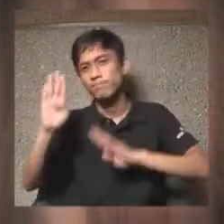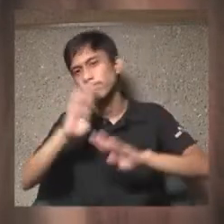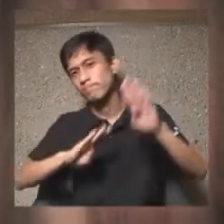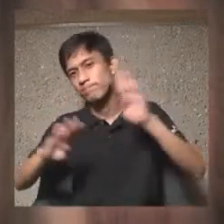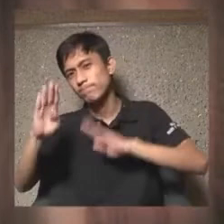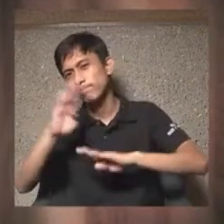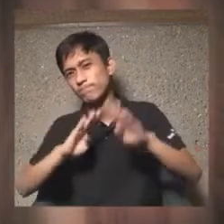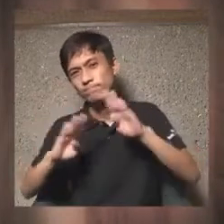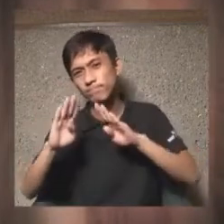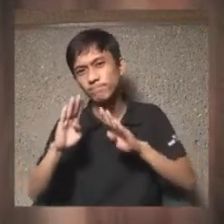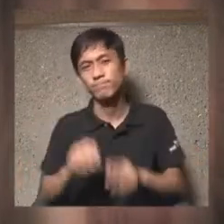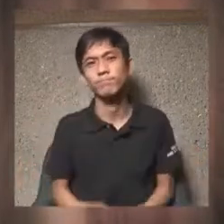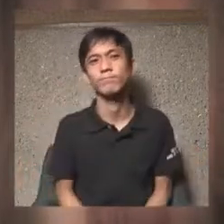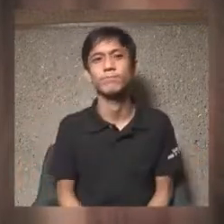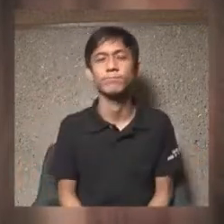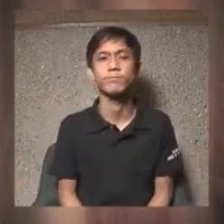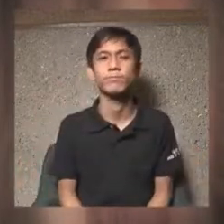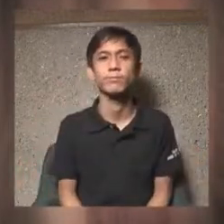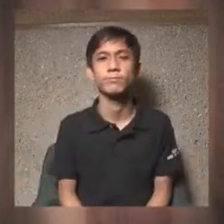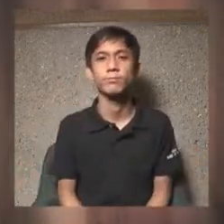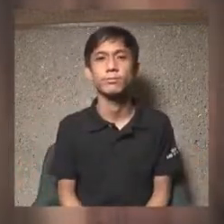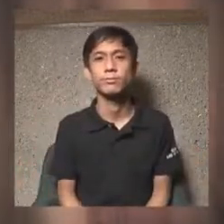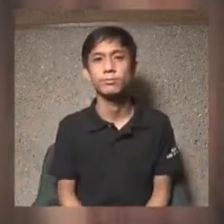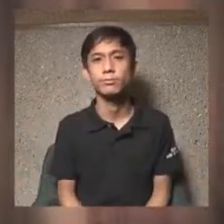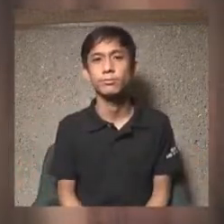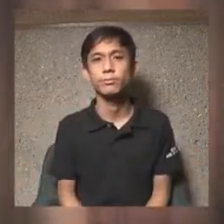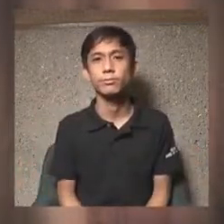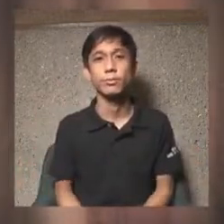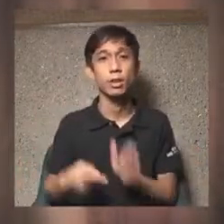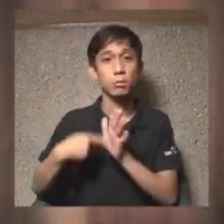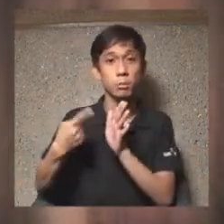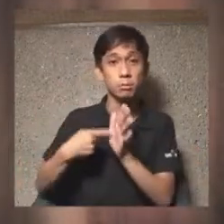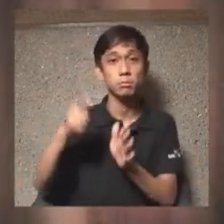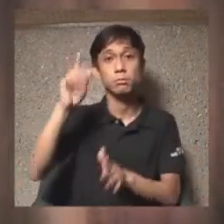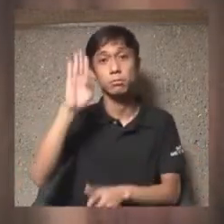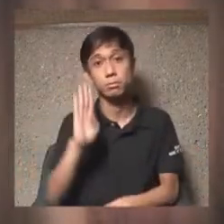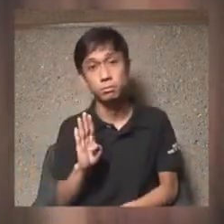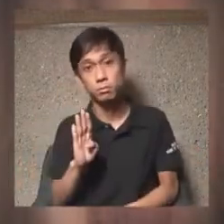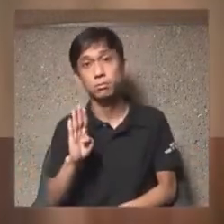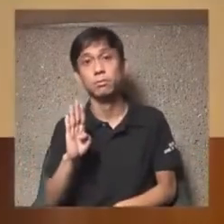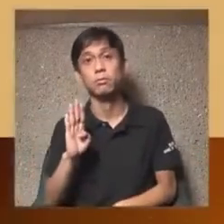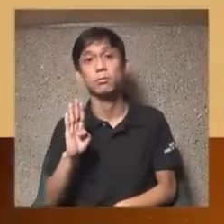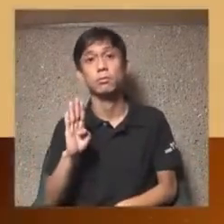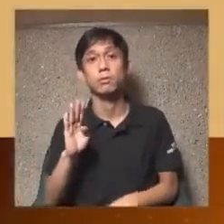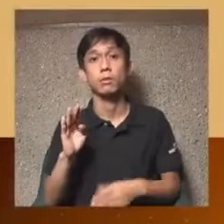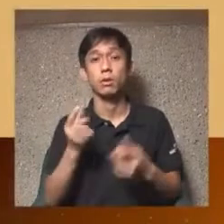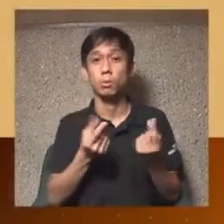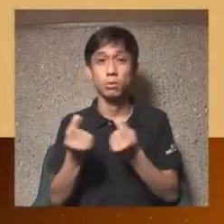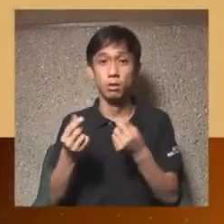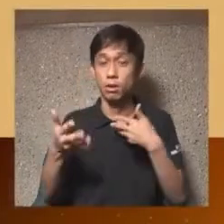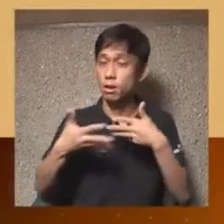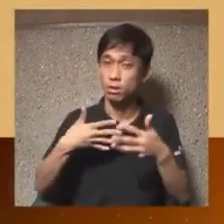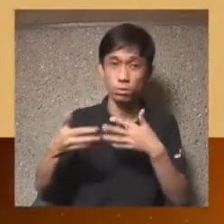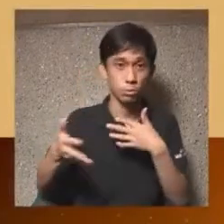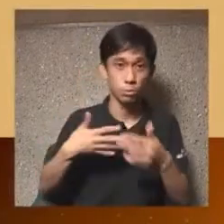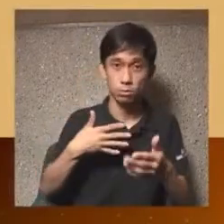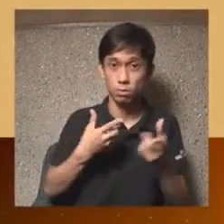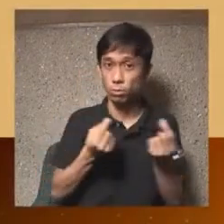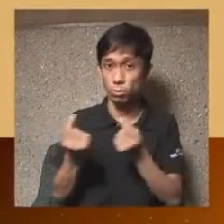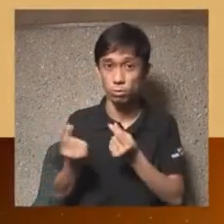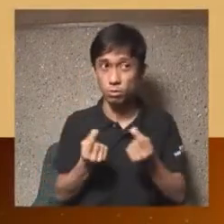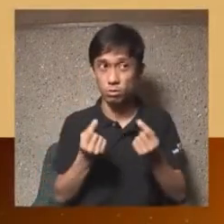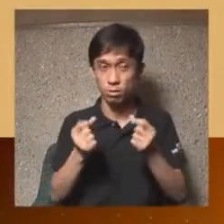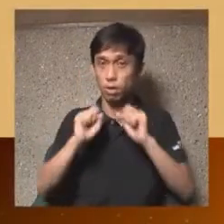Sometimes, God will allow you to get the taste of your own poison to wake you up from the evil that you're doing.